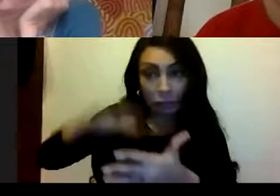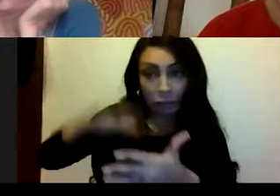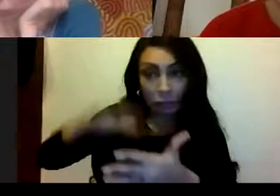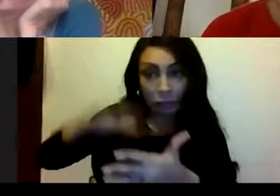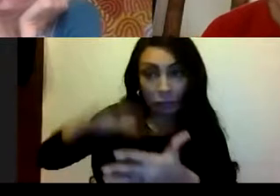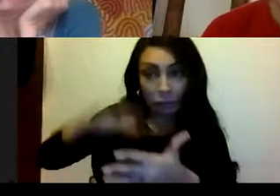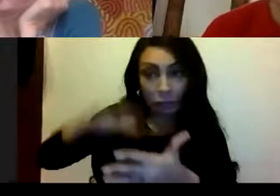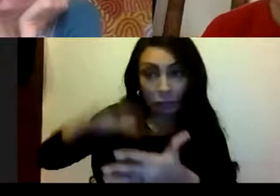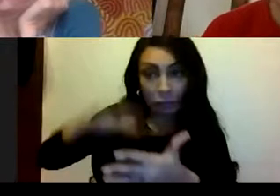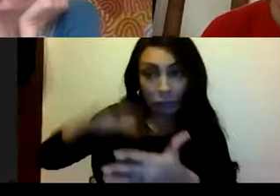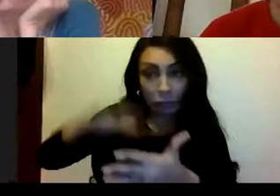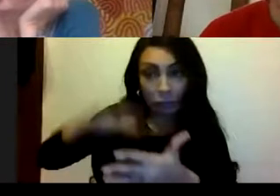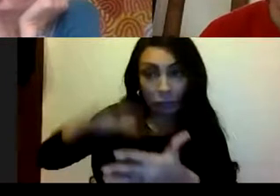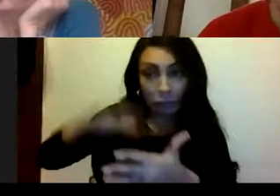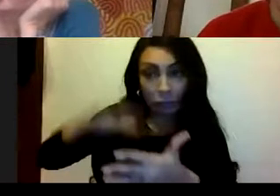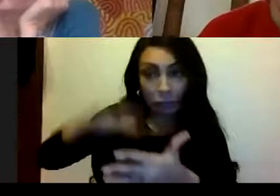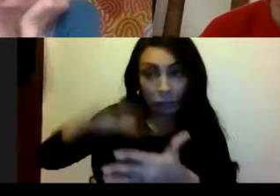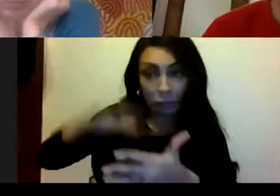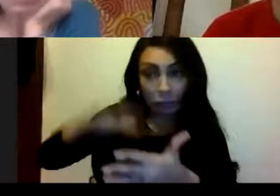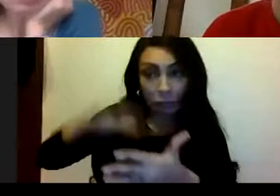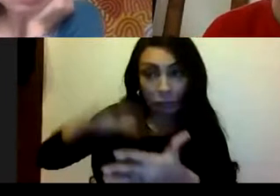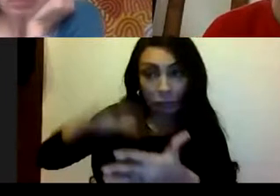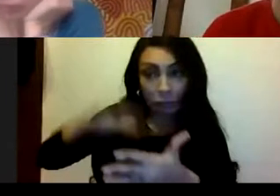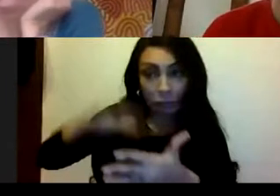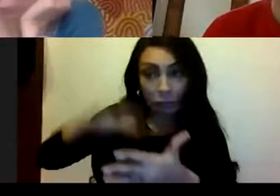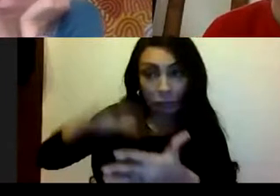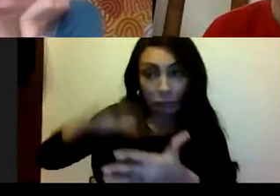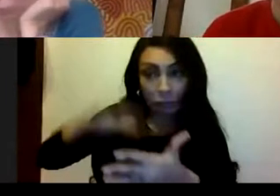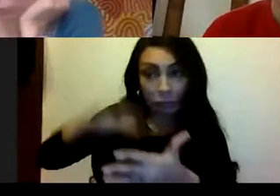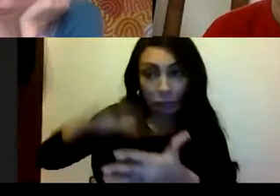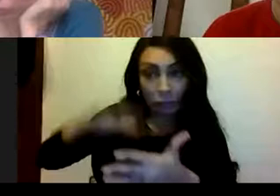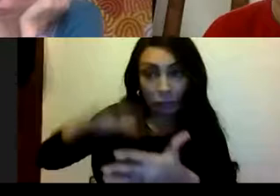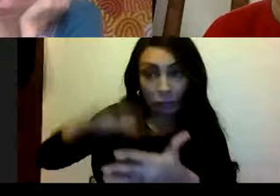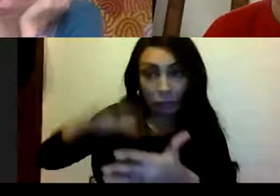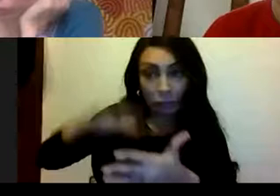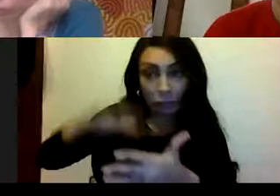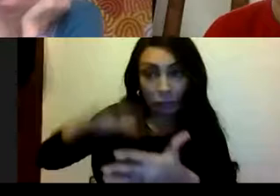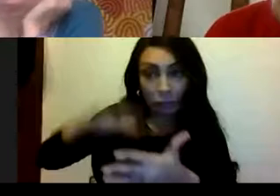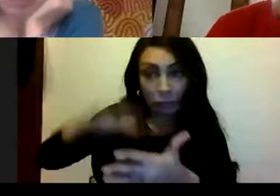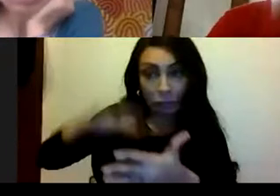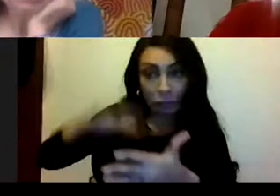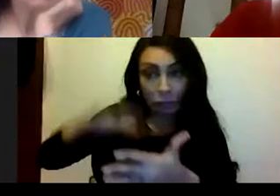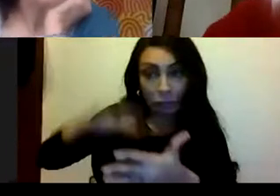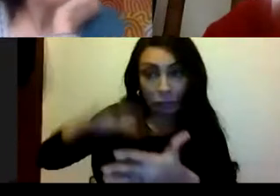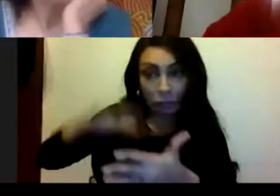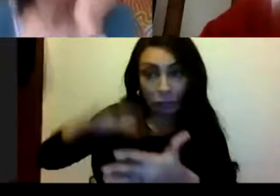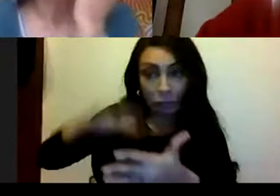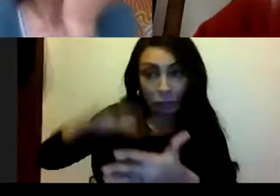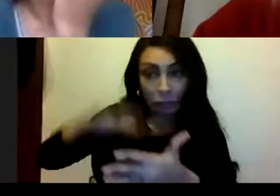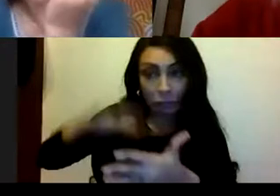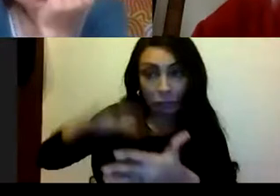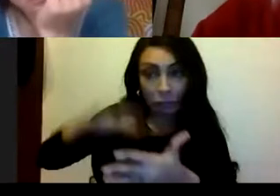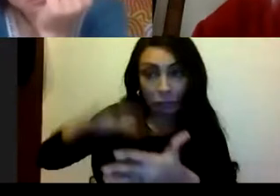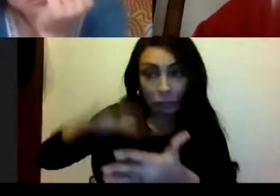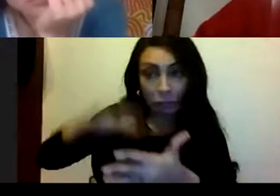think, hopefully. That would be great. And this is just a tiny thing, and it's related to the not being able to obviously see